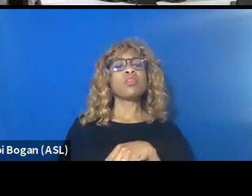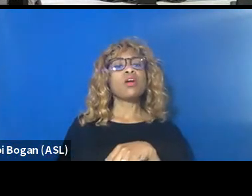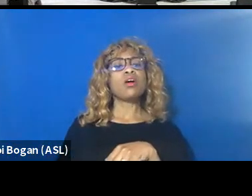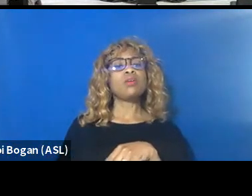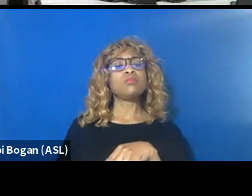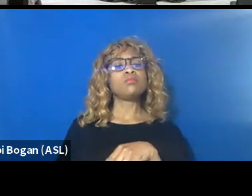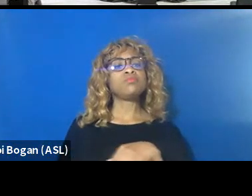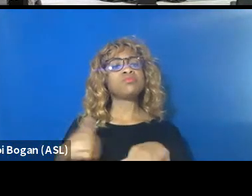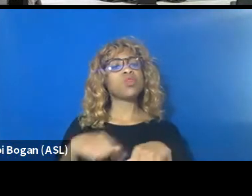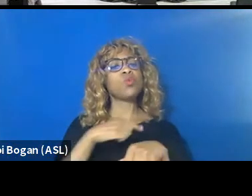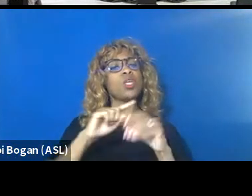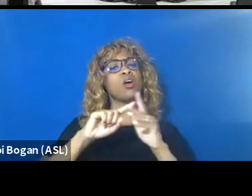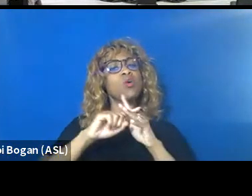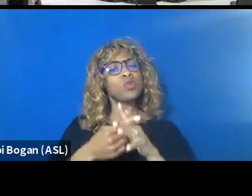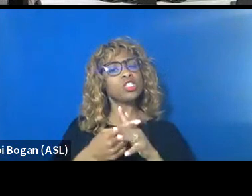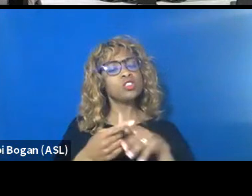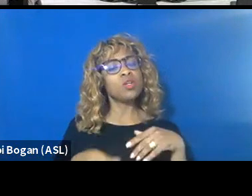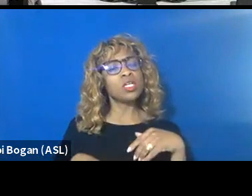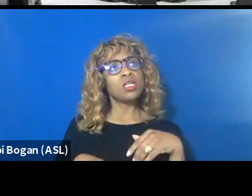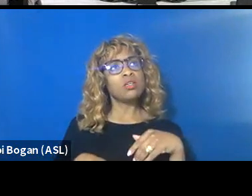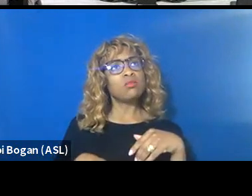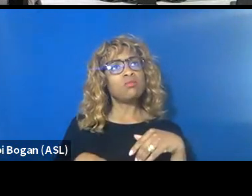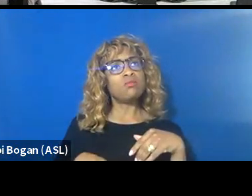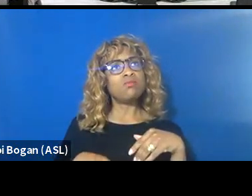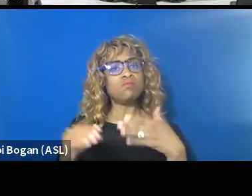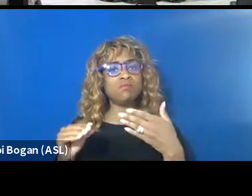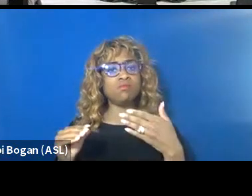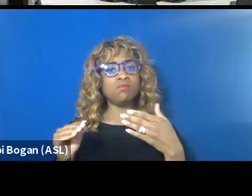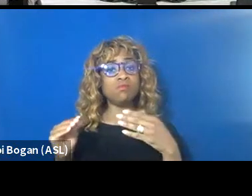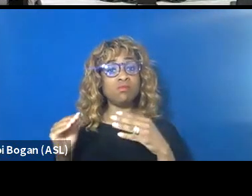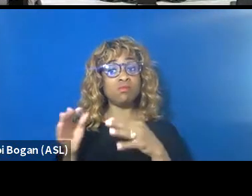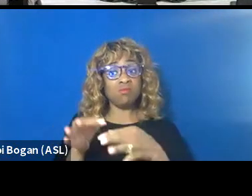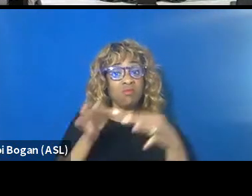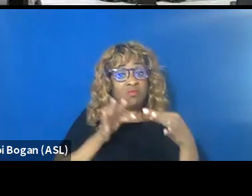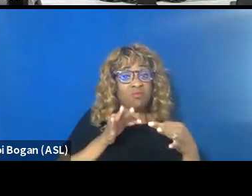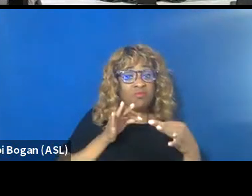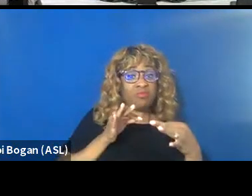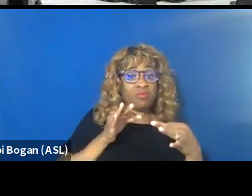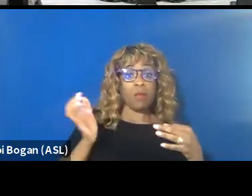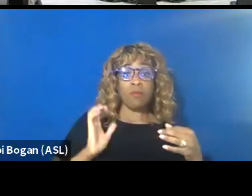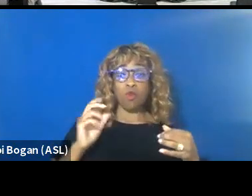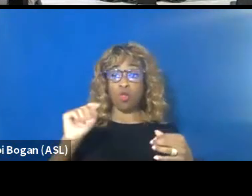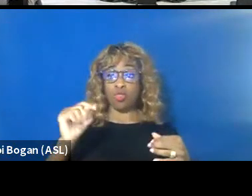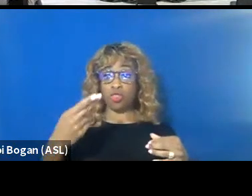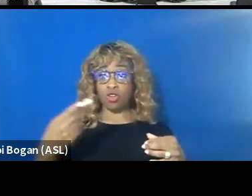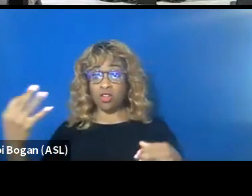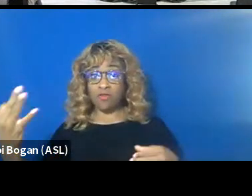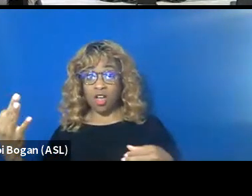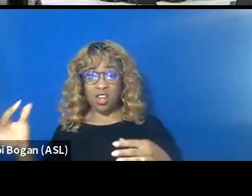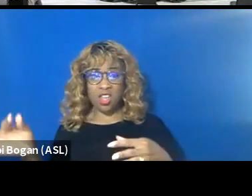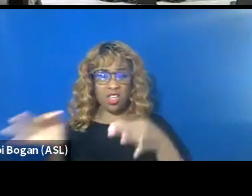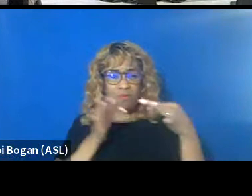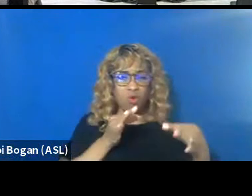we originally moved the dates from the Thursday, Friday to Monday and Tuesday, but